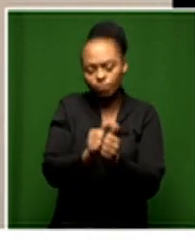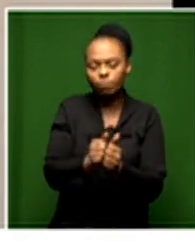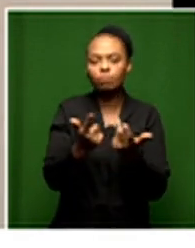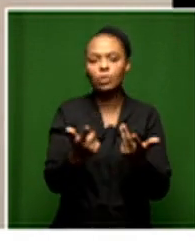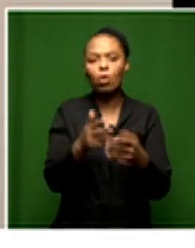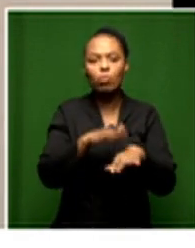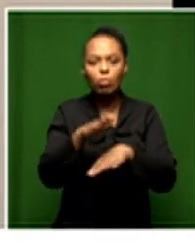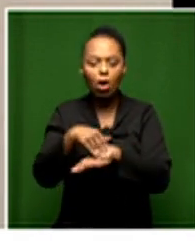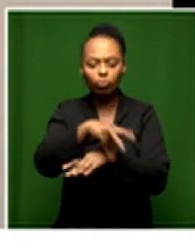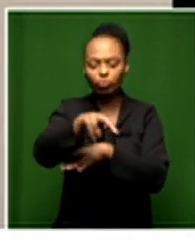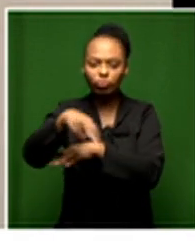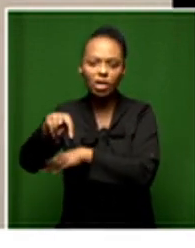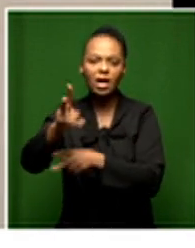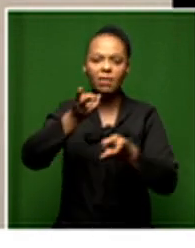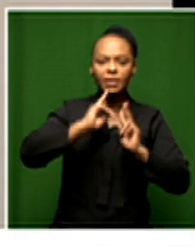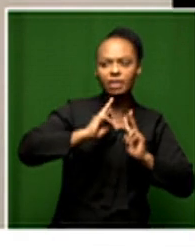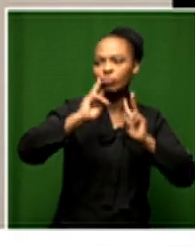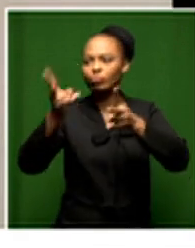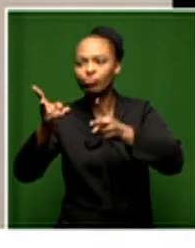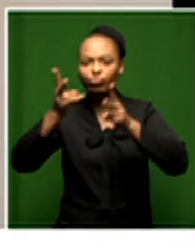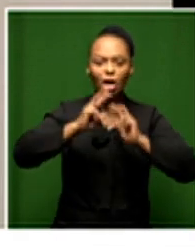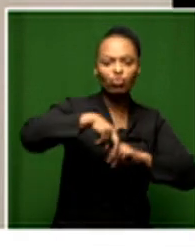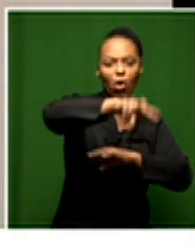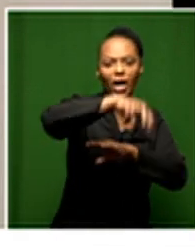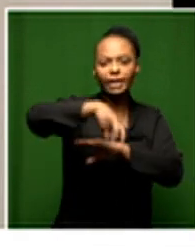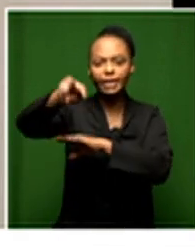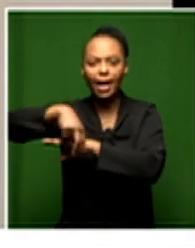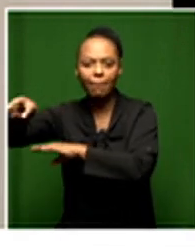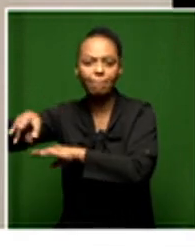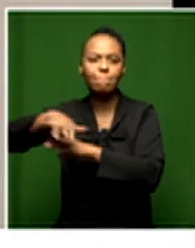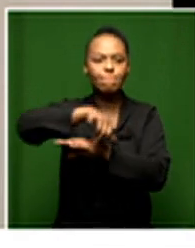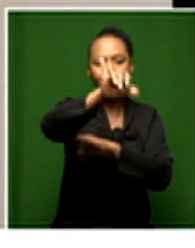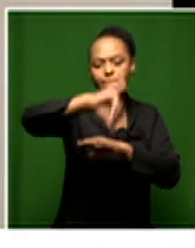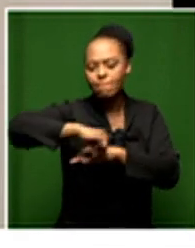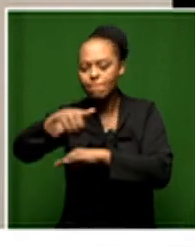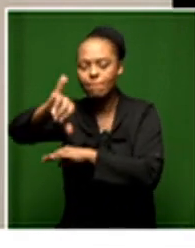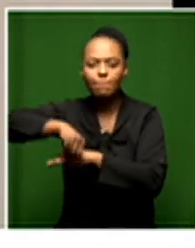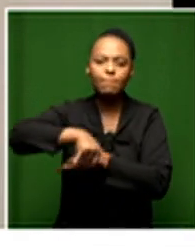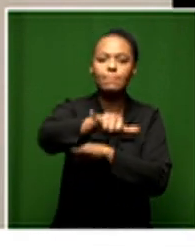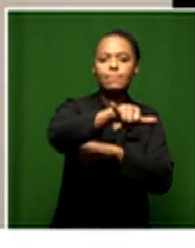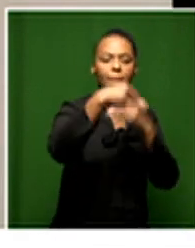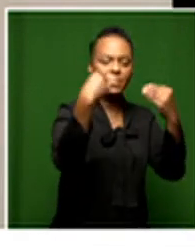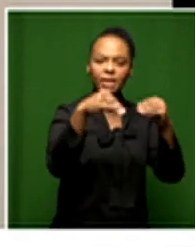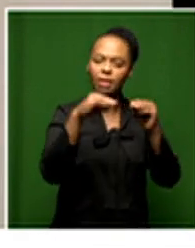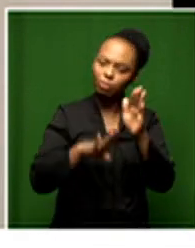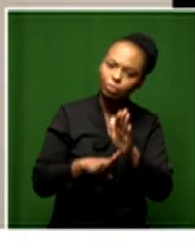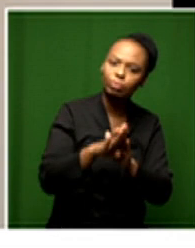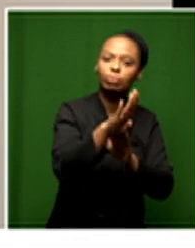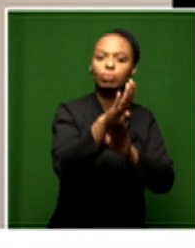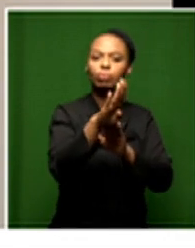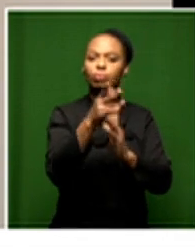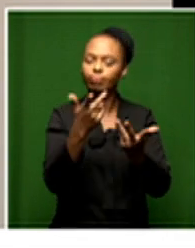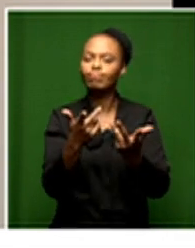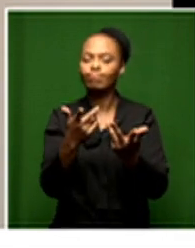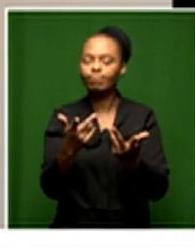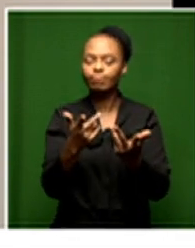mobility and visitors and tourism and business links coming